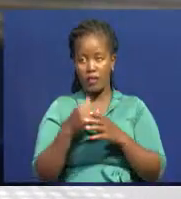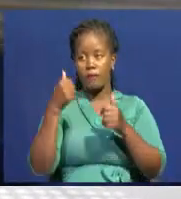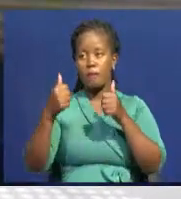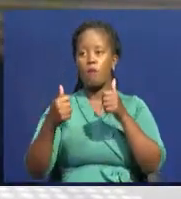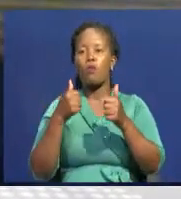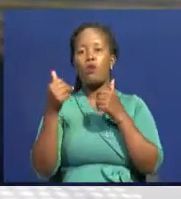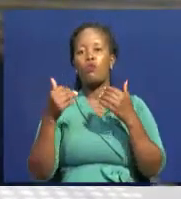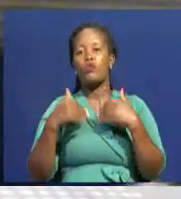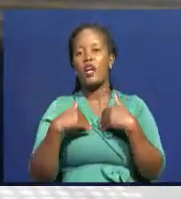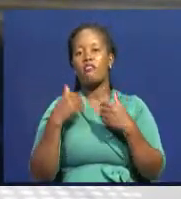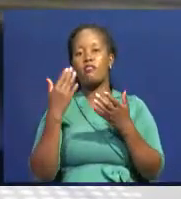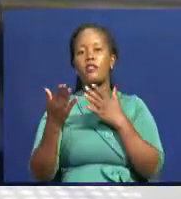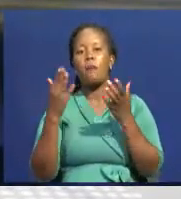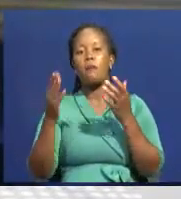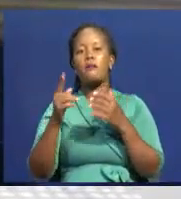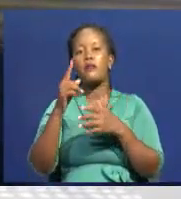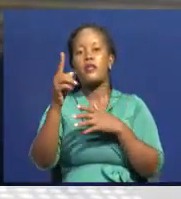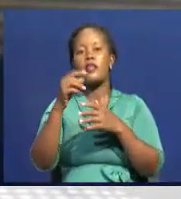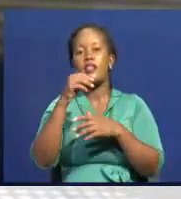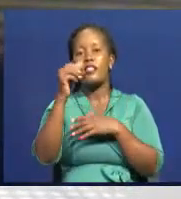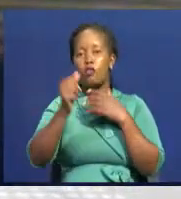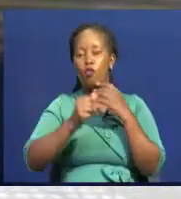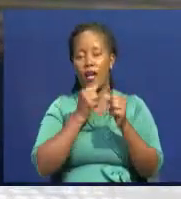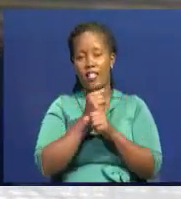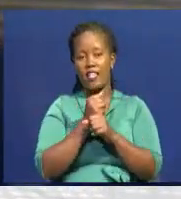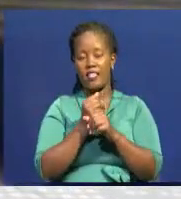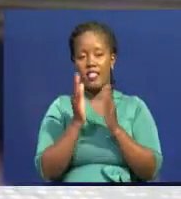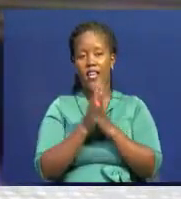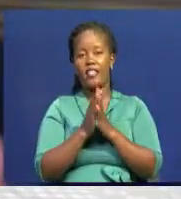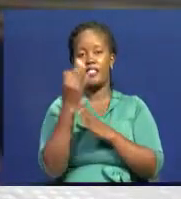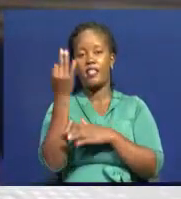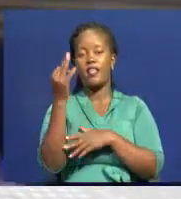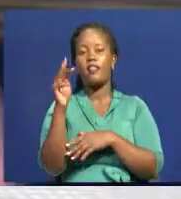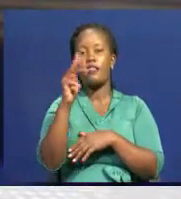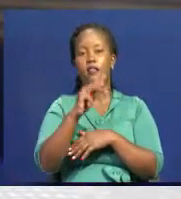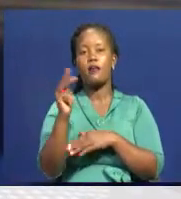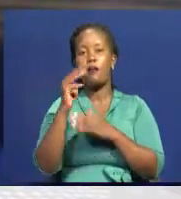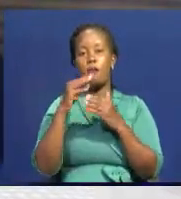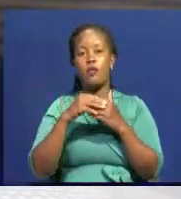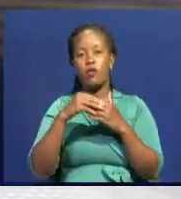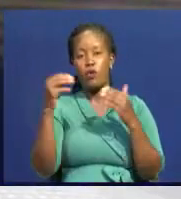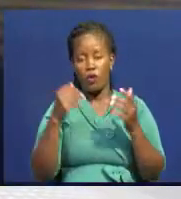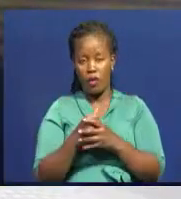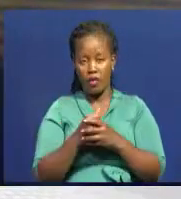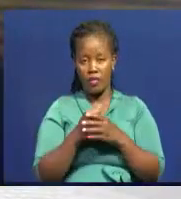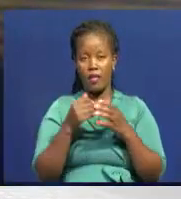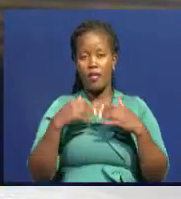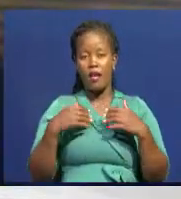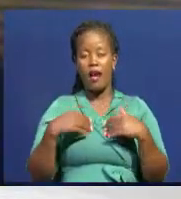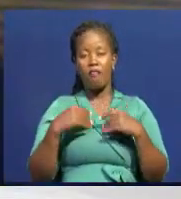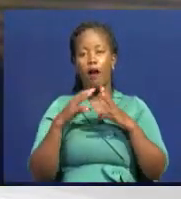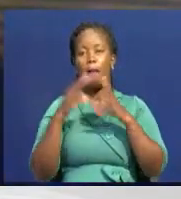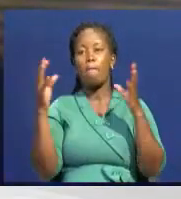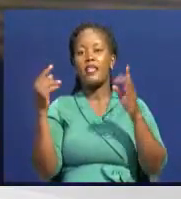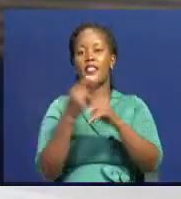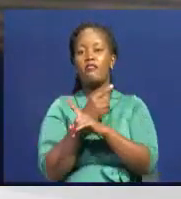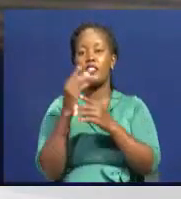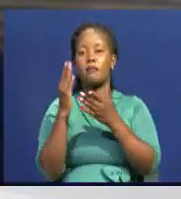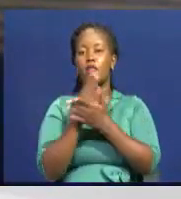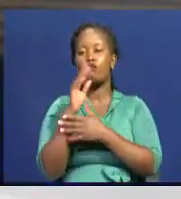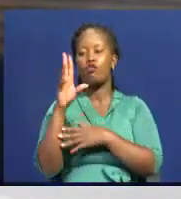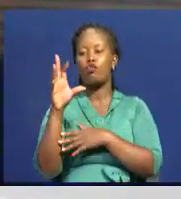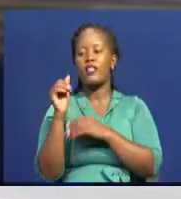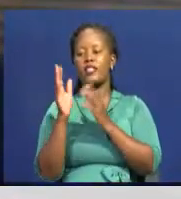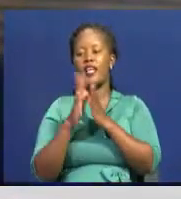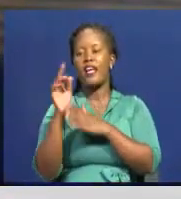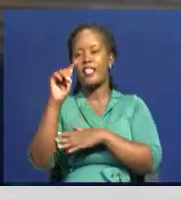Maybe a year down the road, it's going to be worth $3 million. This is the difference between the US and Kenya and probably